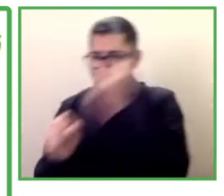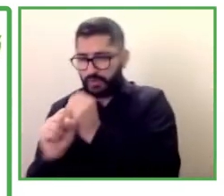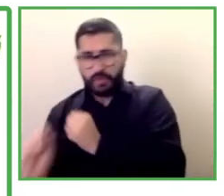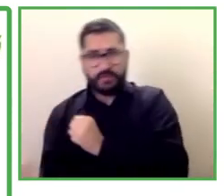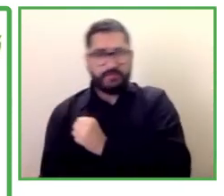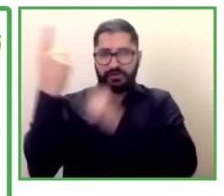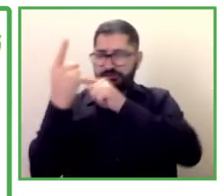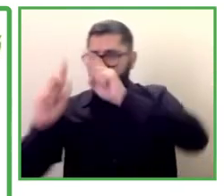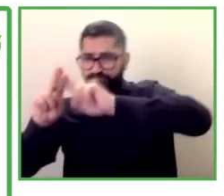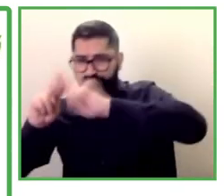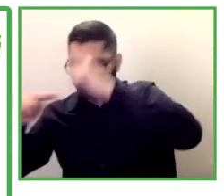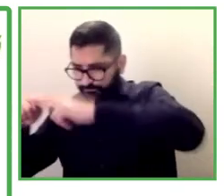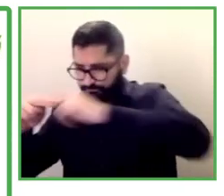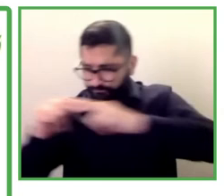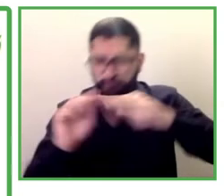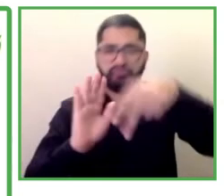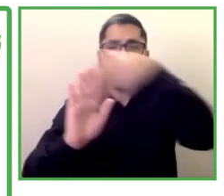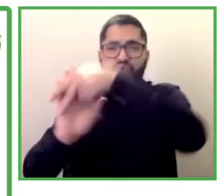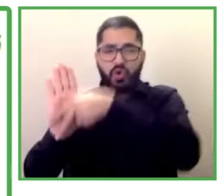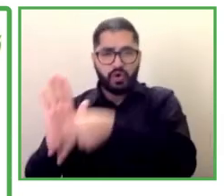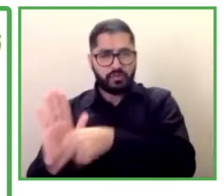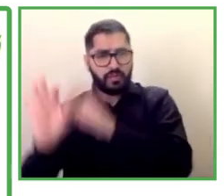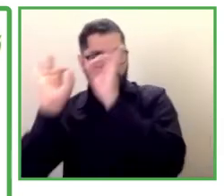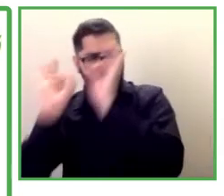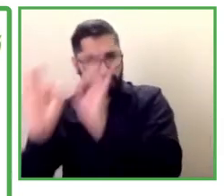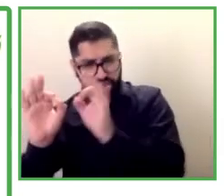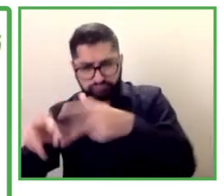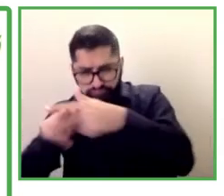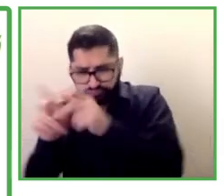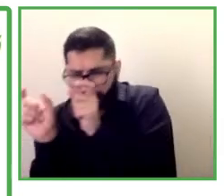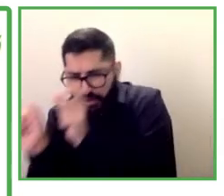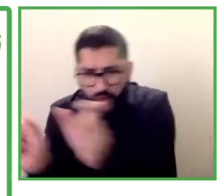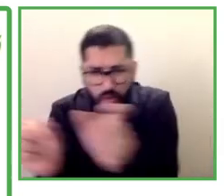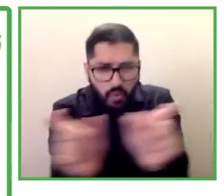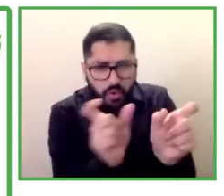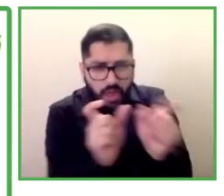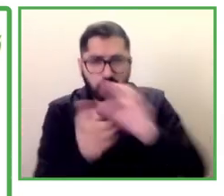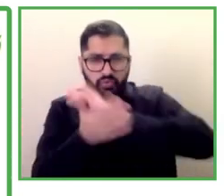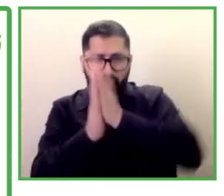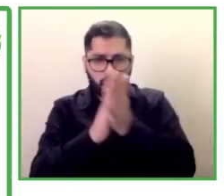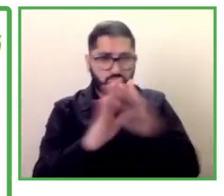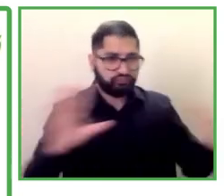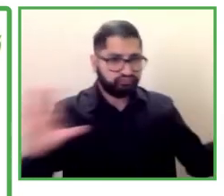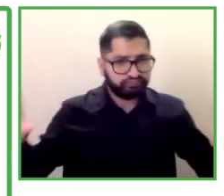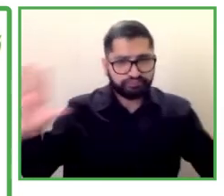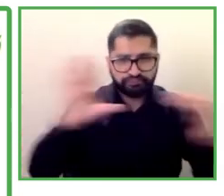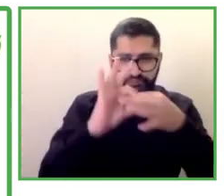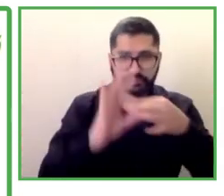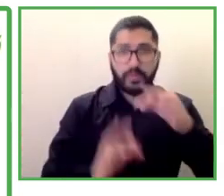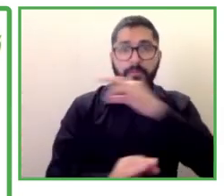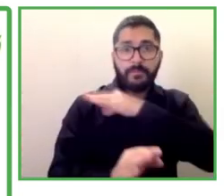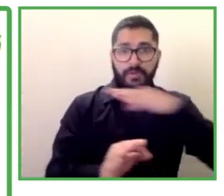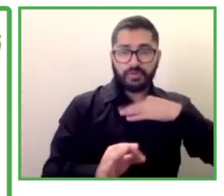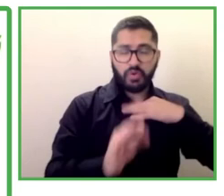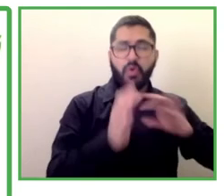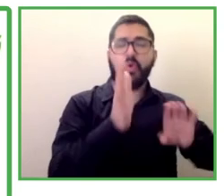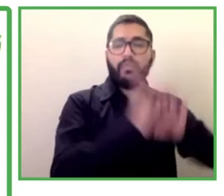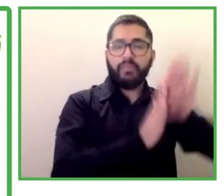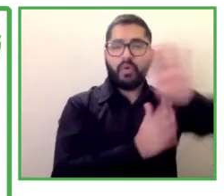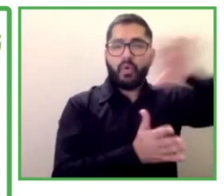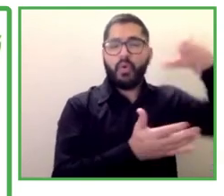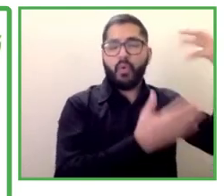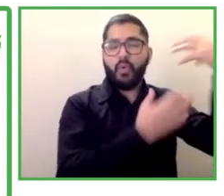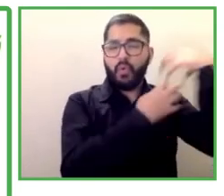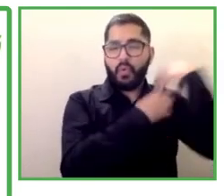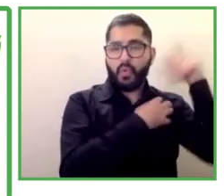on the elaboration of the regulation that is going to be supervising all of this with the ministry that is the competent one. This